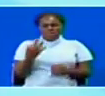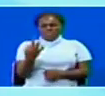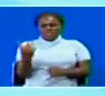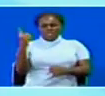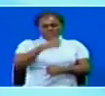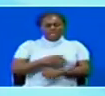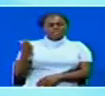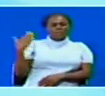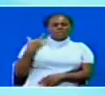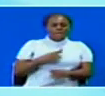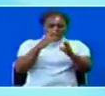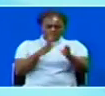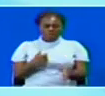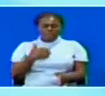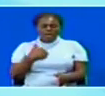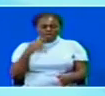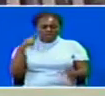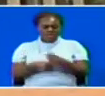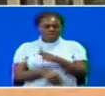days. Timothy Otieno reports.